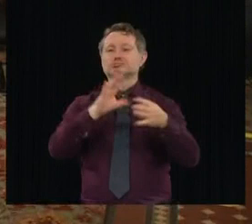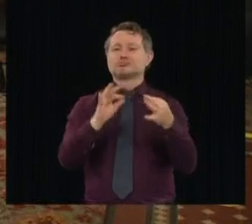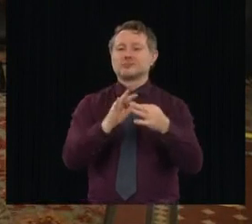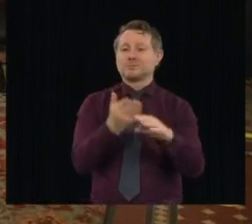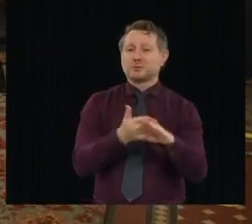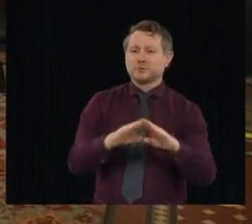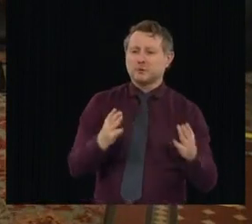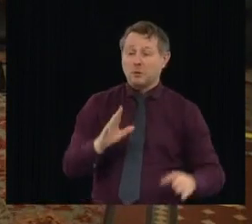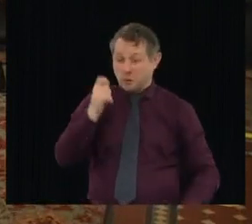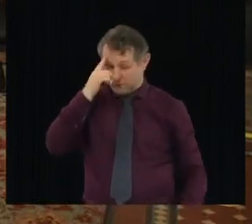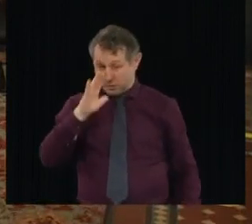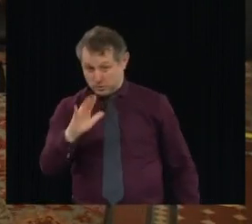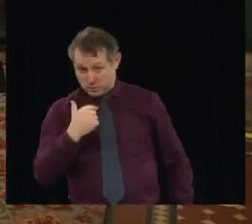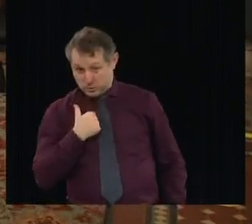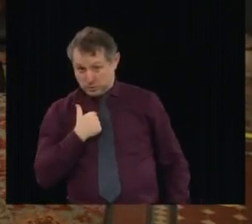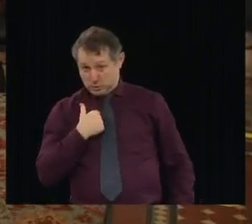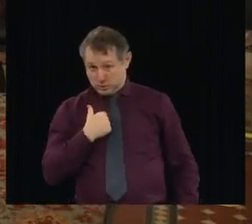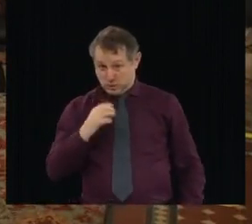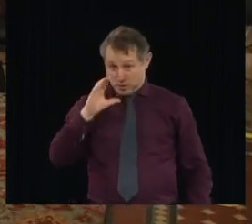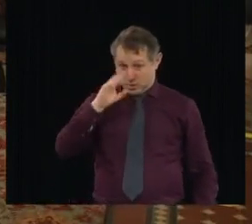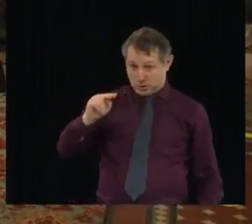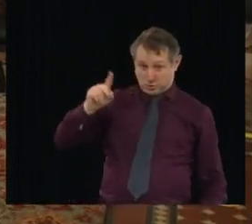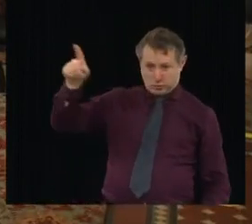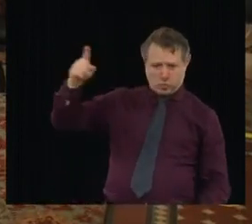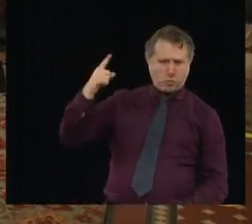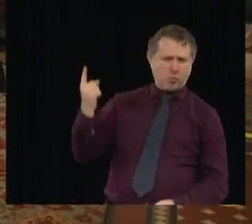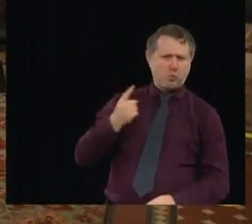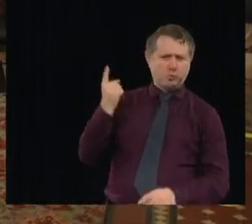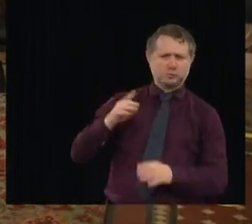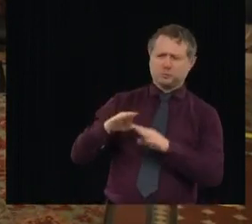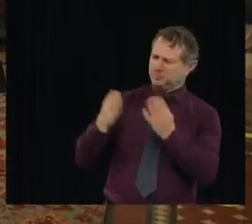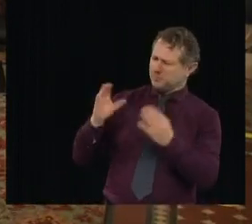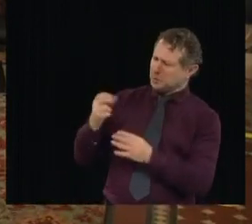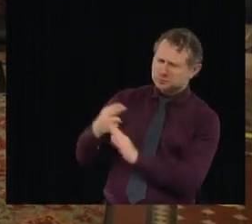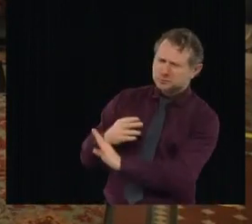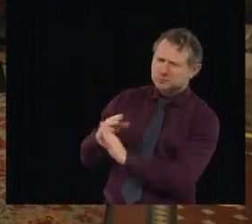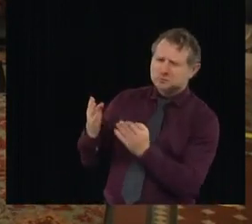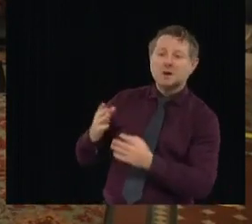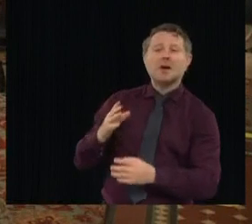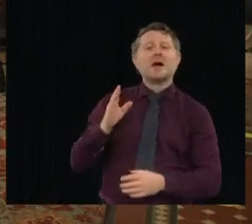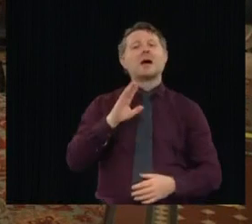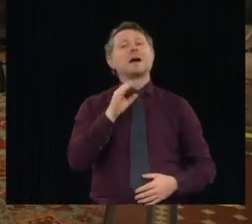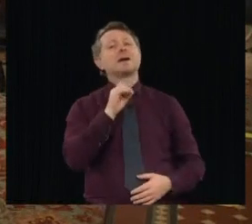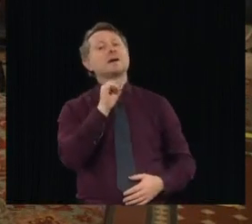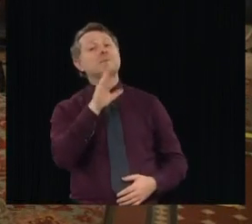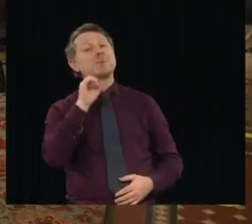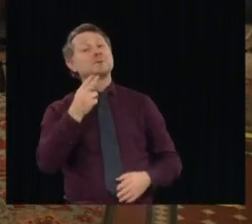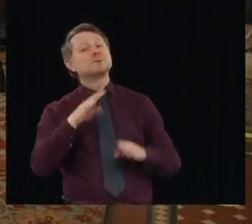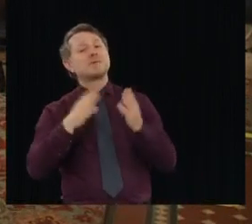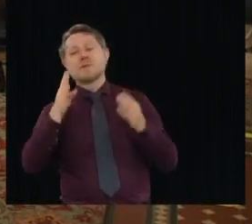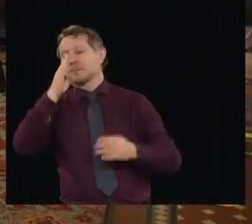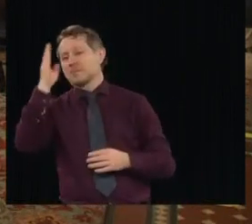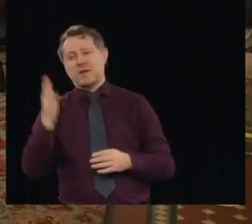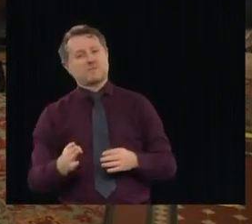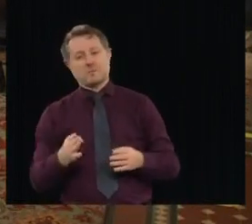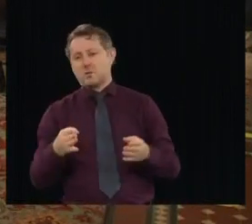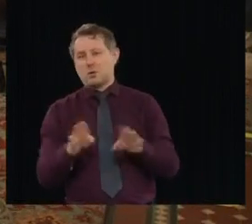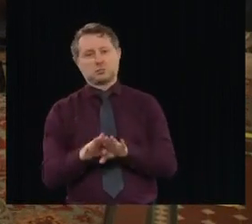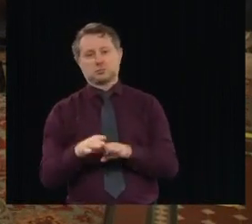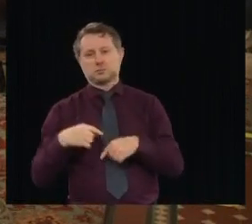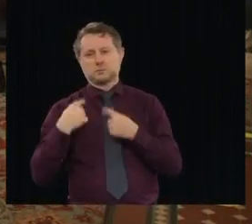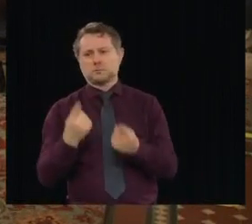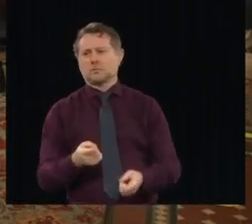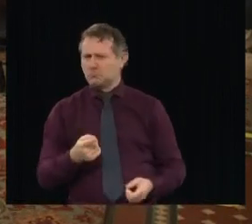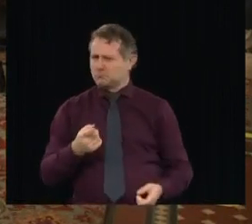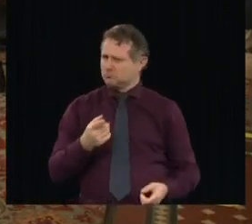were. The Connecticut beaches actually were never closed, but Should local governments be enforcing Is that? there someone else? Yes? Local governments, well, it is up to local governments to